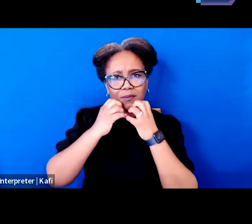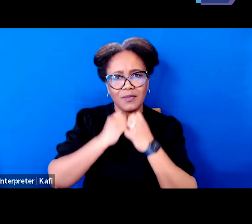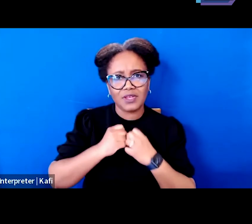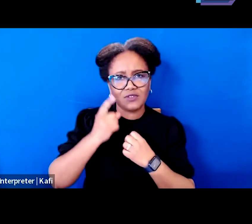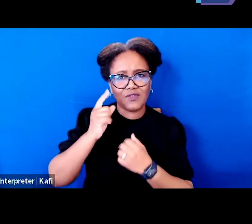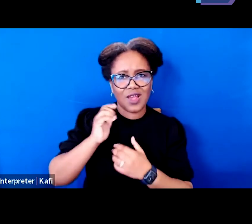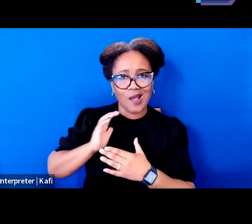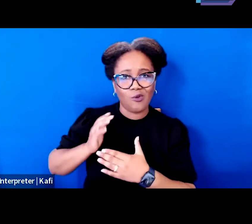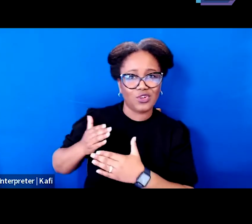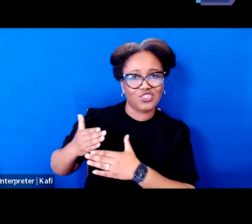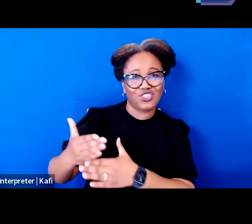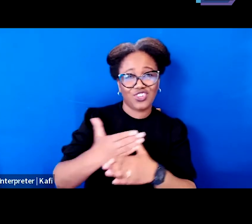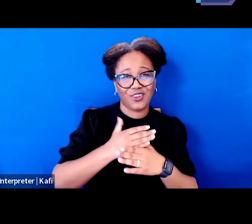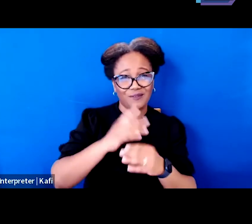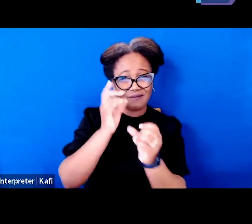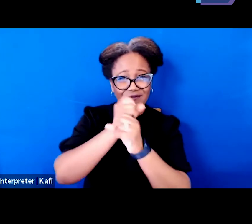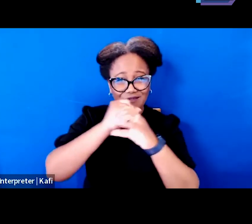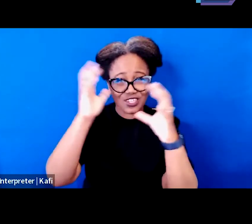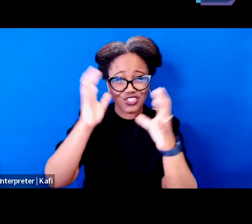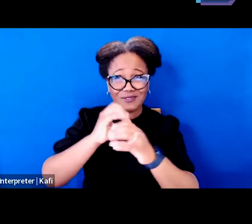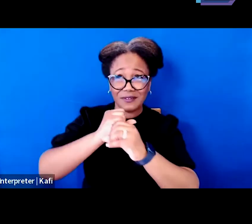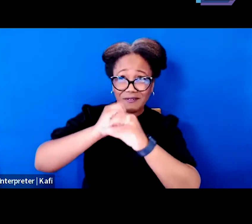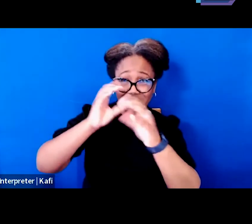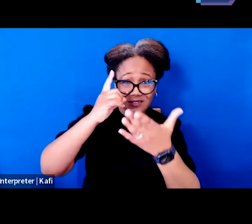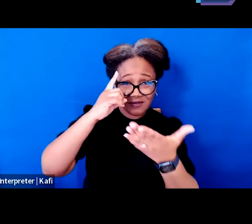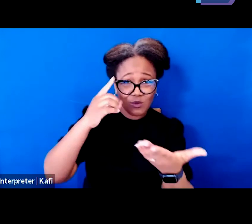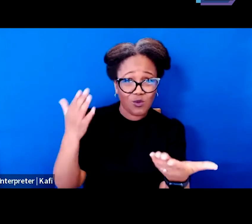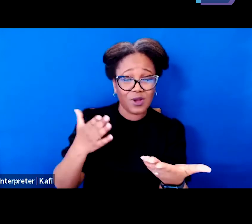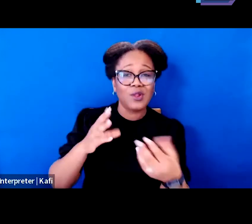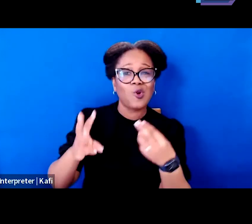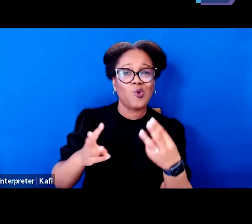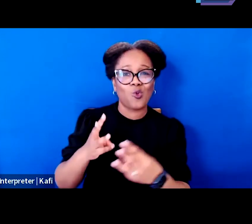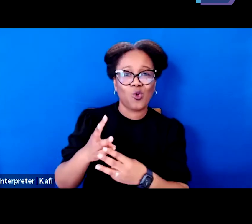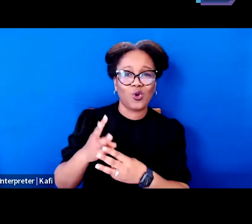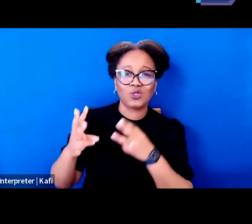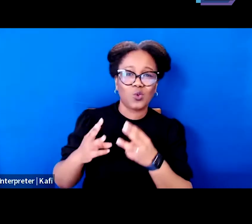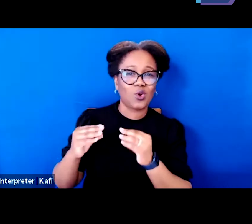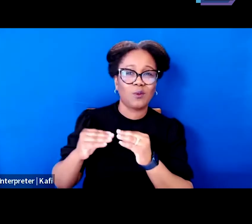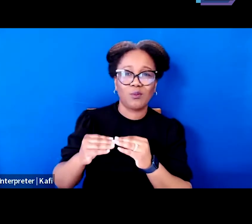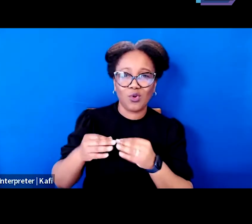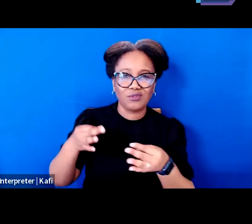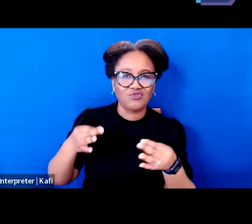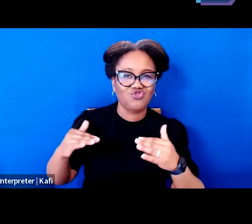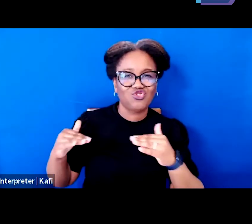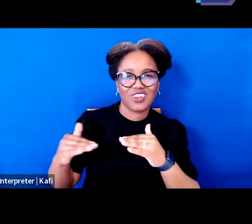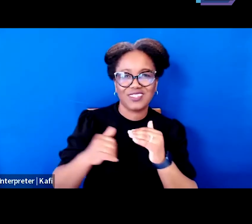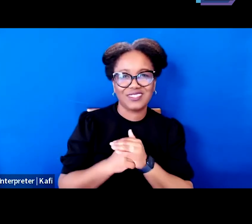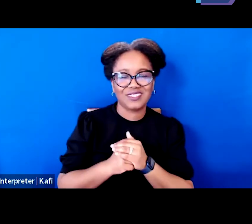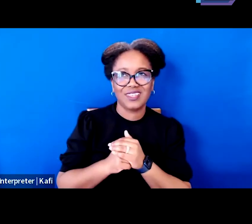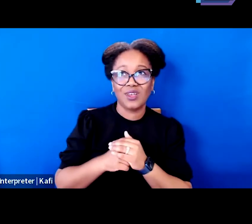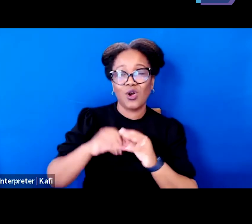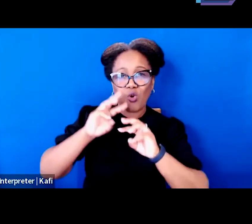women and the violence that begets, as well as how men are being radicalized through this time. Thank you so